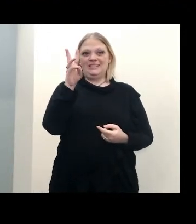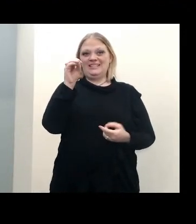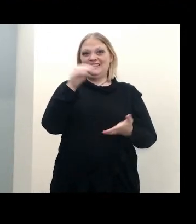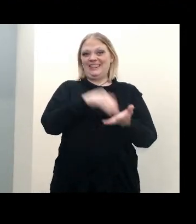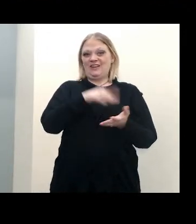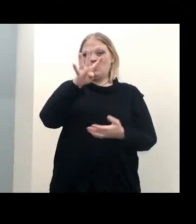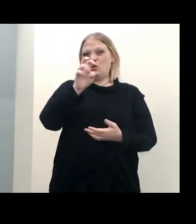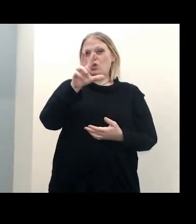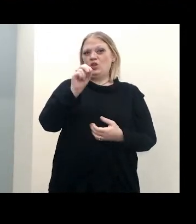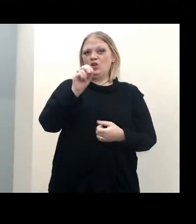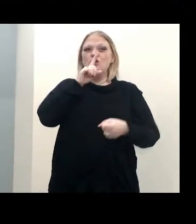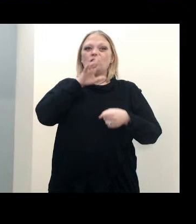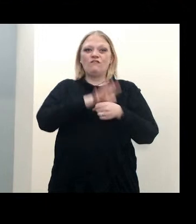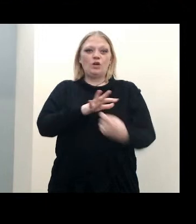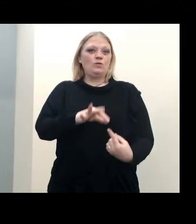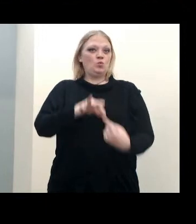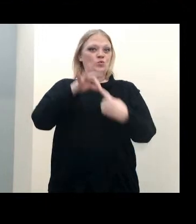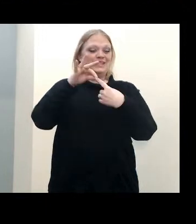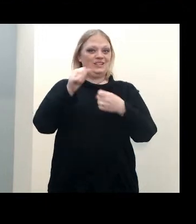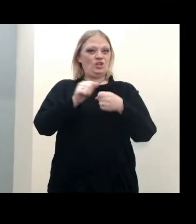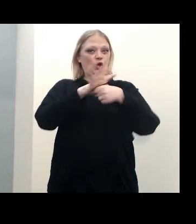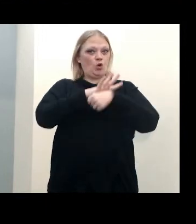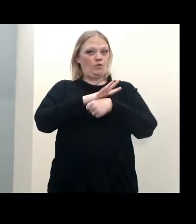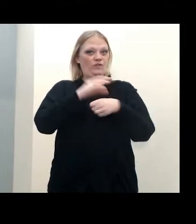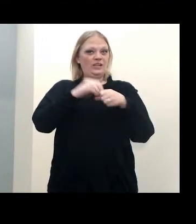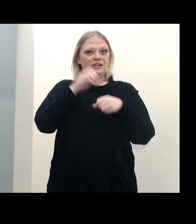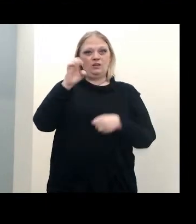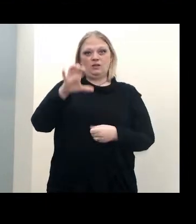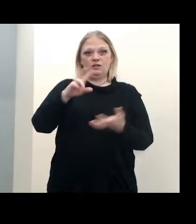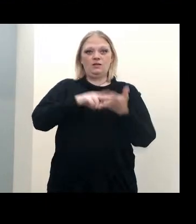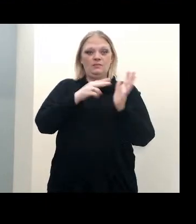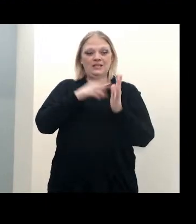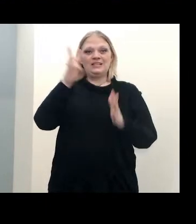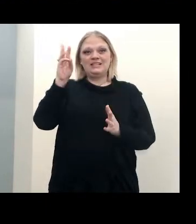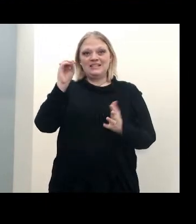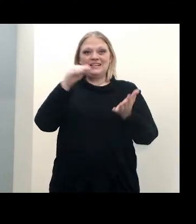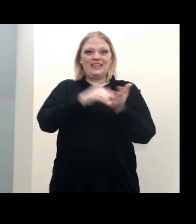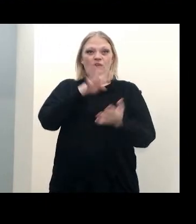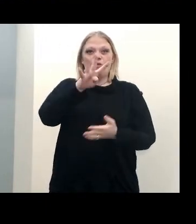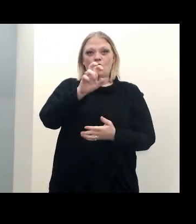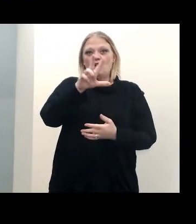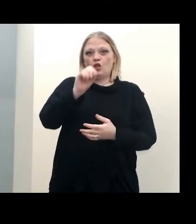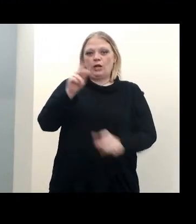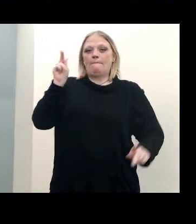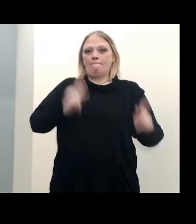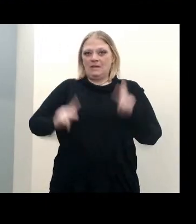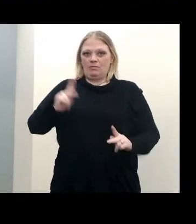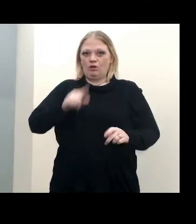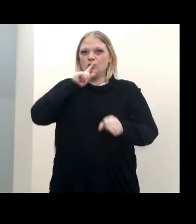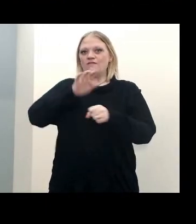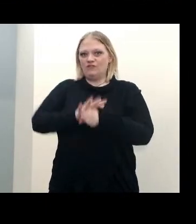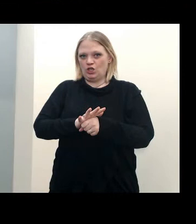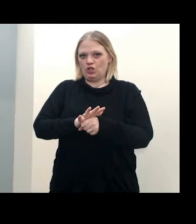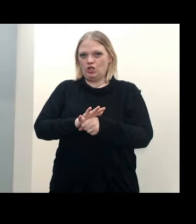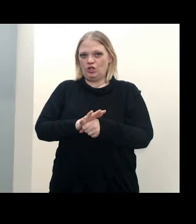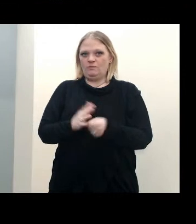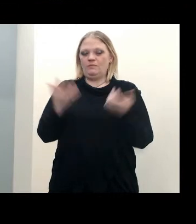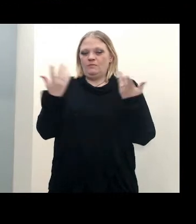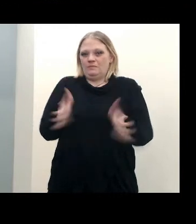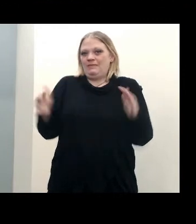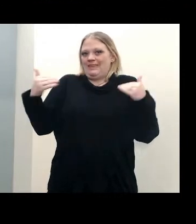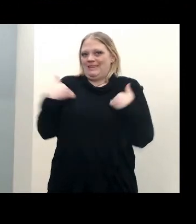60,430 confirmed unique COVID-19 cases in Erie County. That means 60,430 people we have confirmed have had